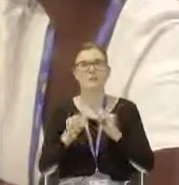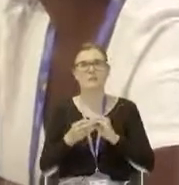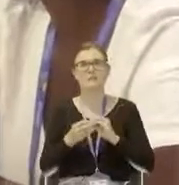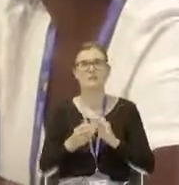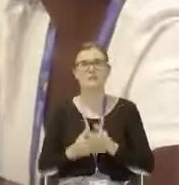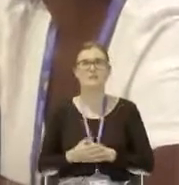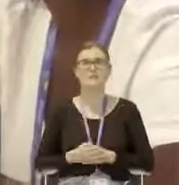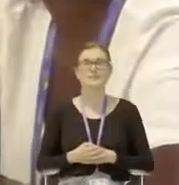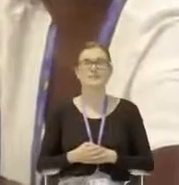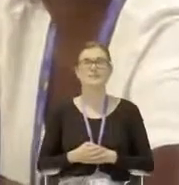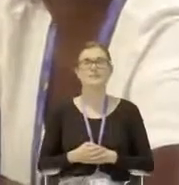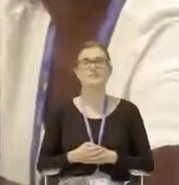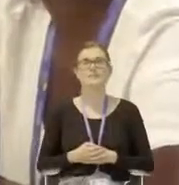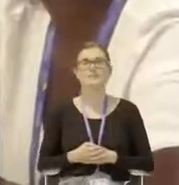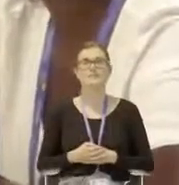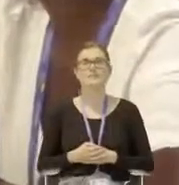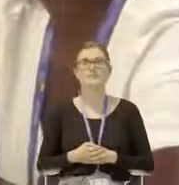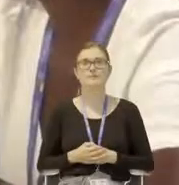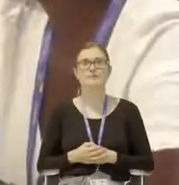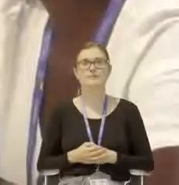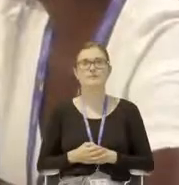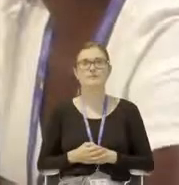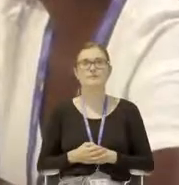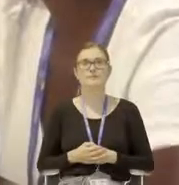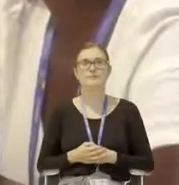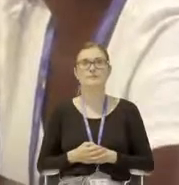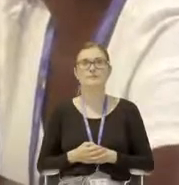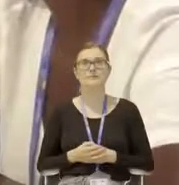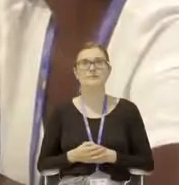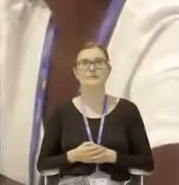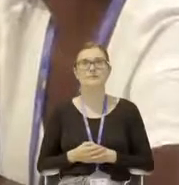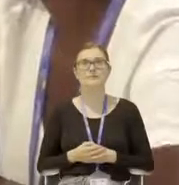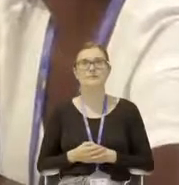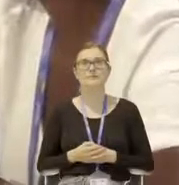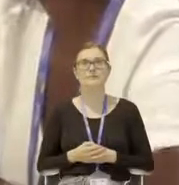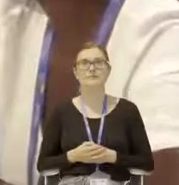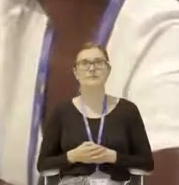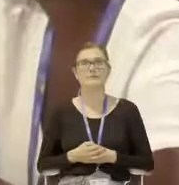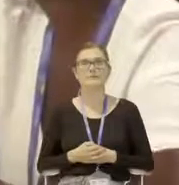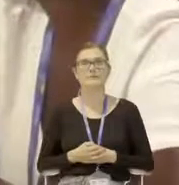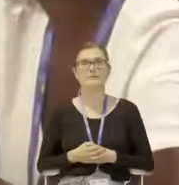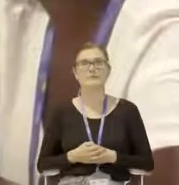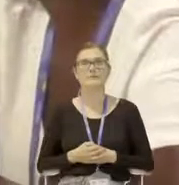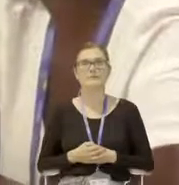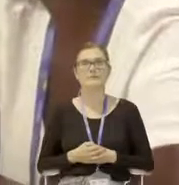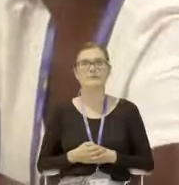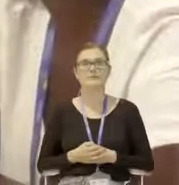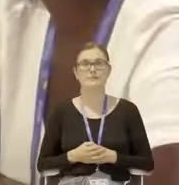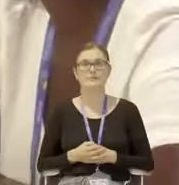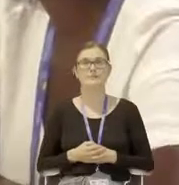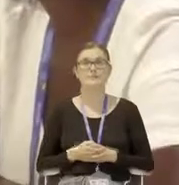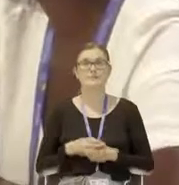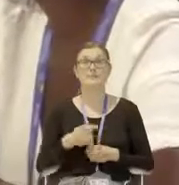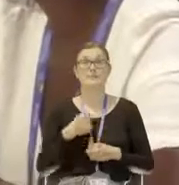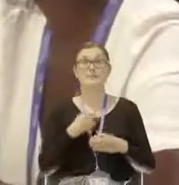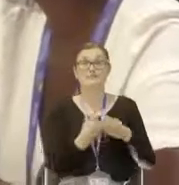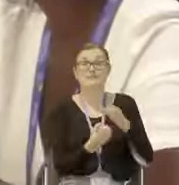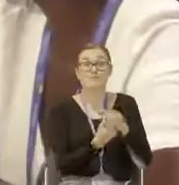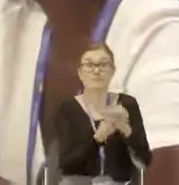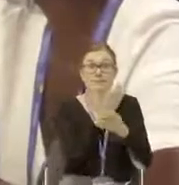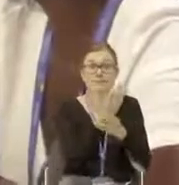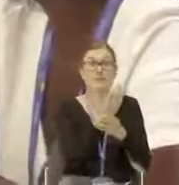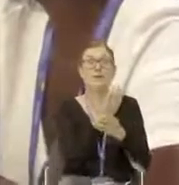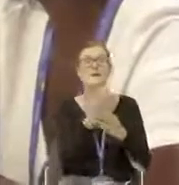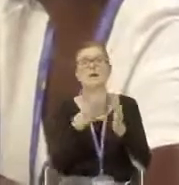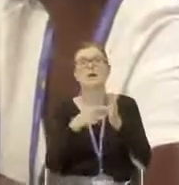our health facilities, the extent to which you take care of all those aspects of that health facilities should take care